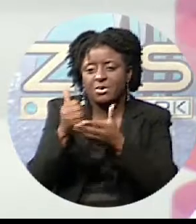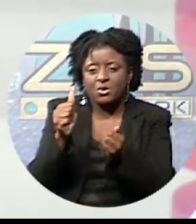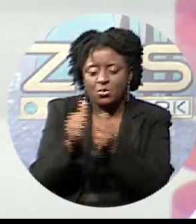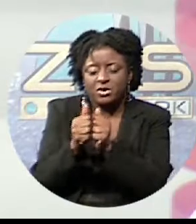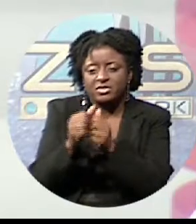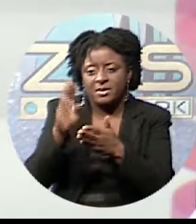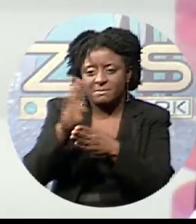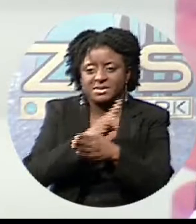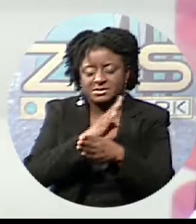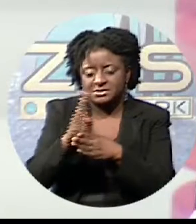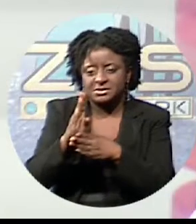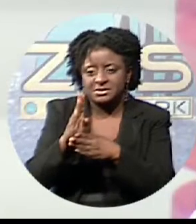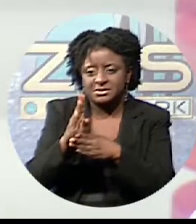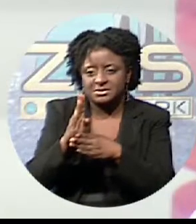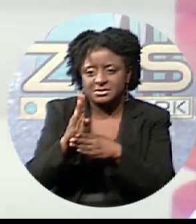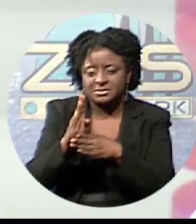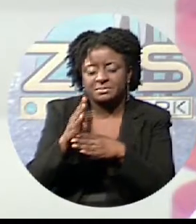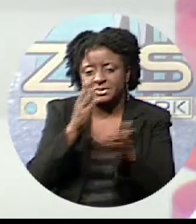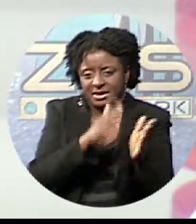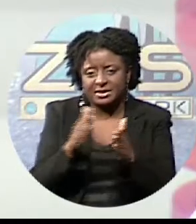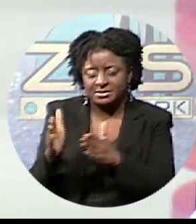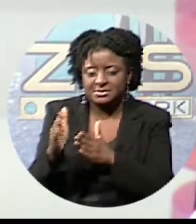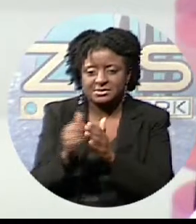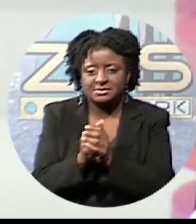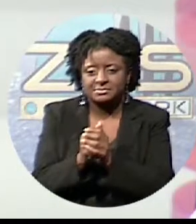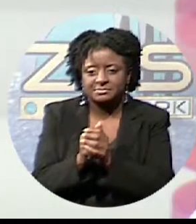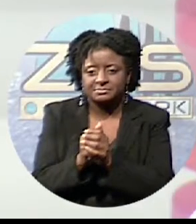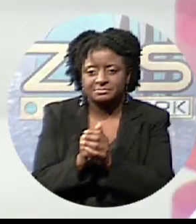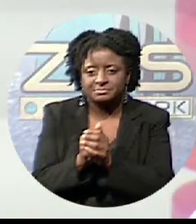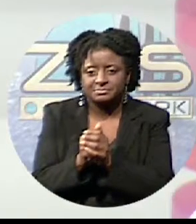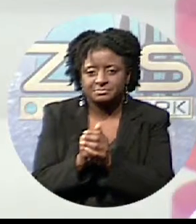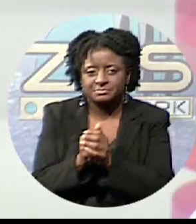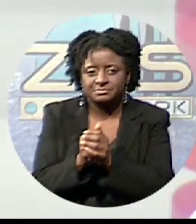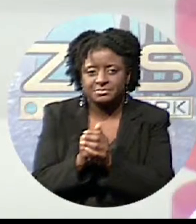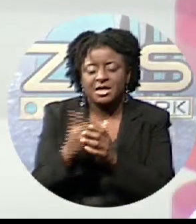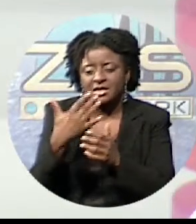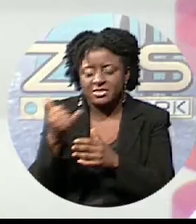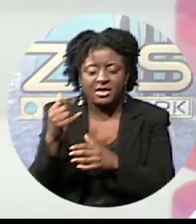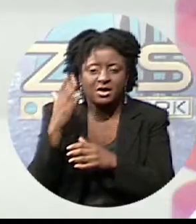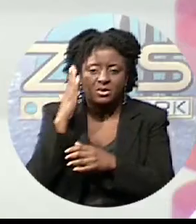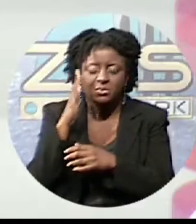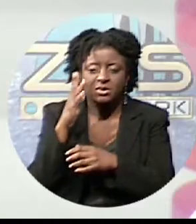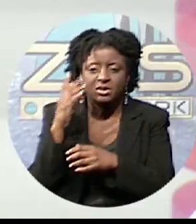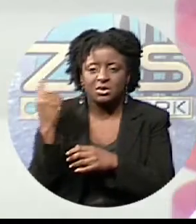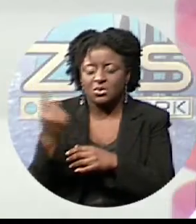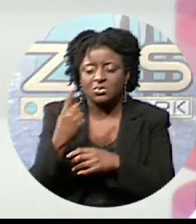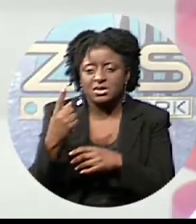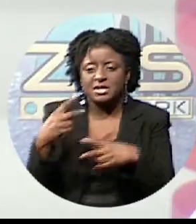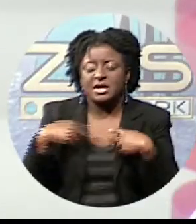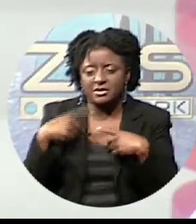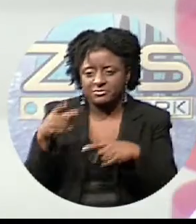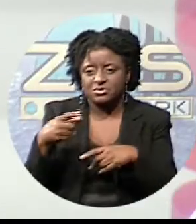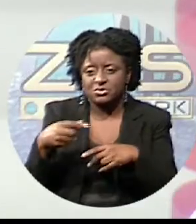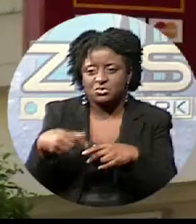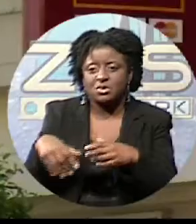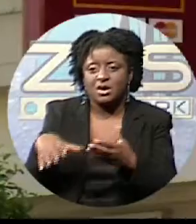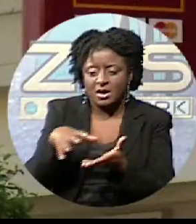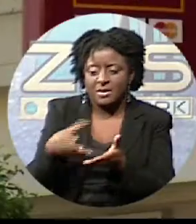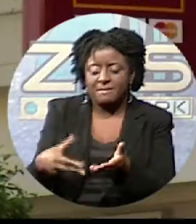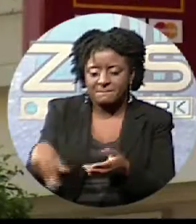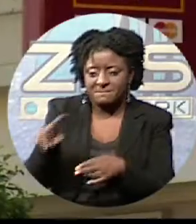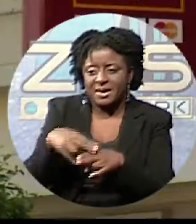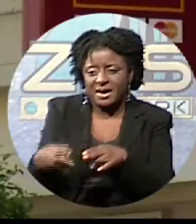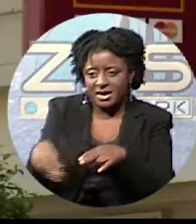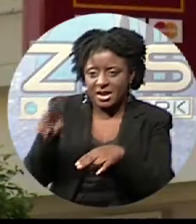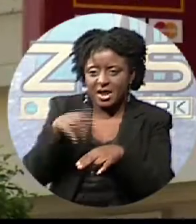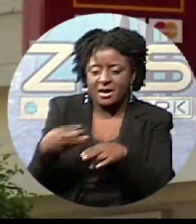Instead, they go to where the grass is greener for them and will generally only help you pile up more personal consumer debt. Mr.